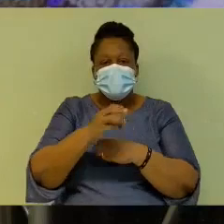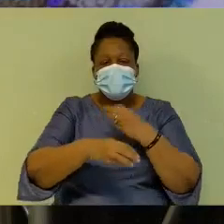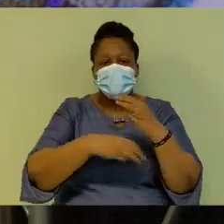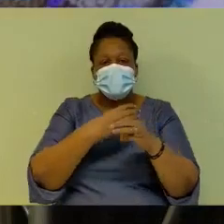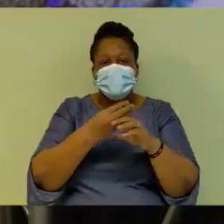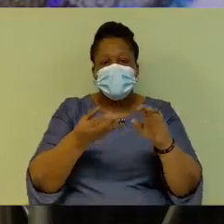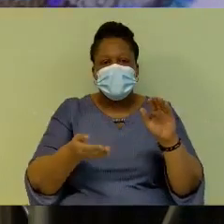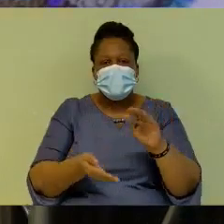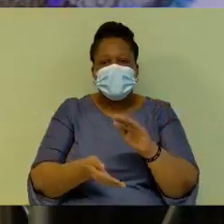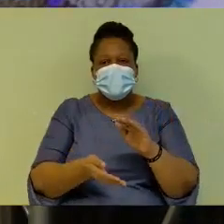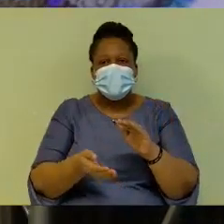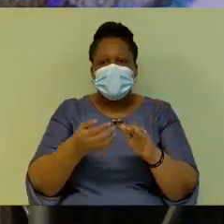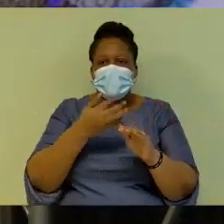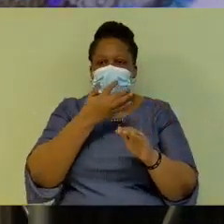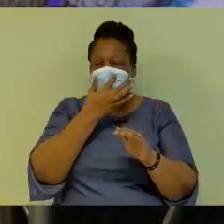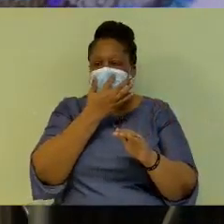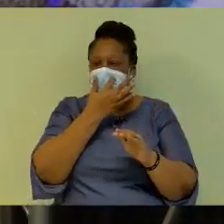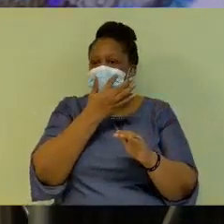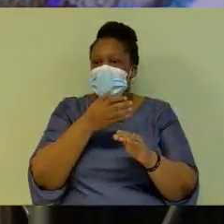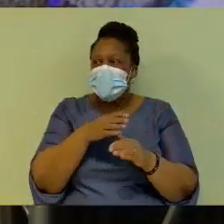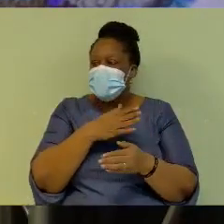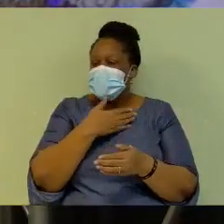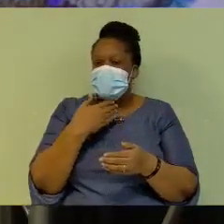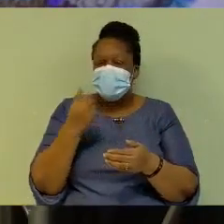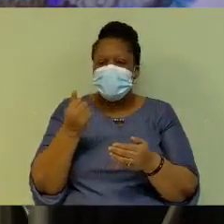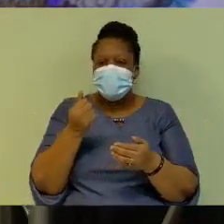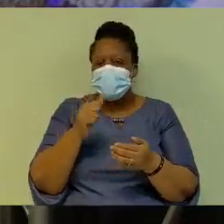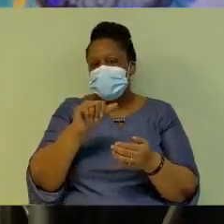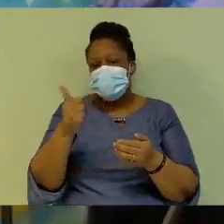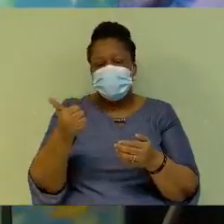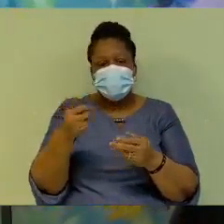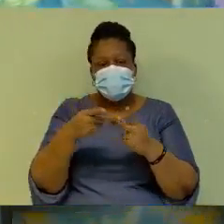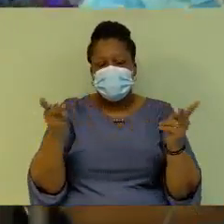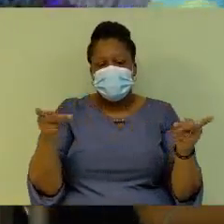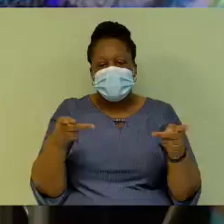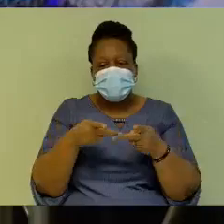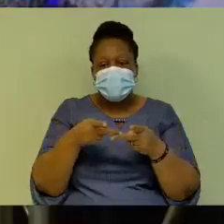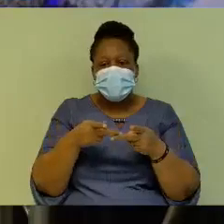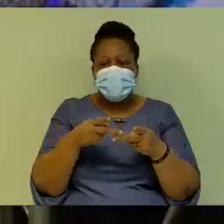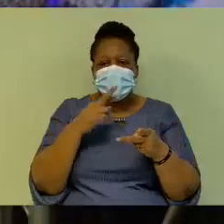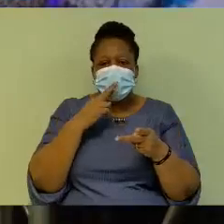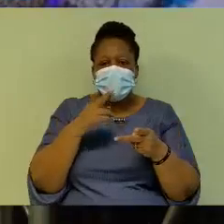Nevis seeking any relief funds? Minister Phipps.